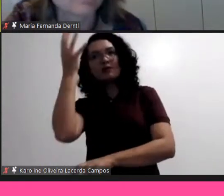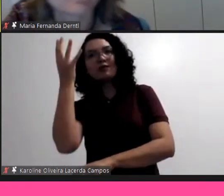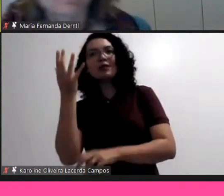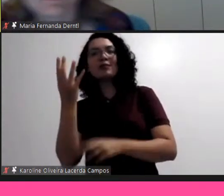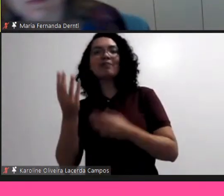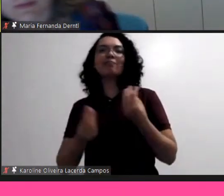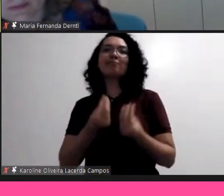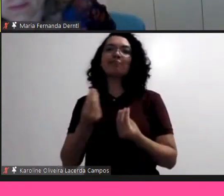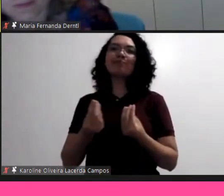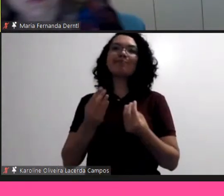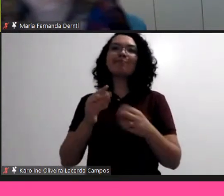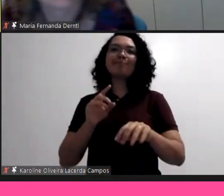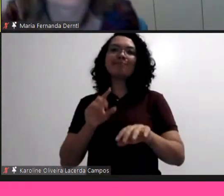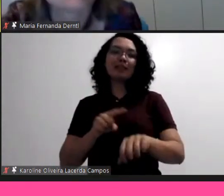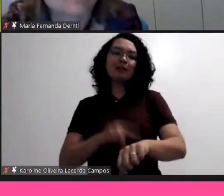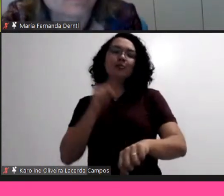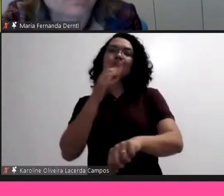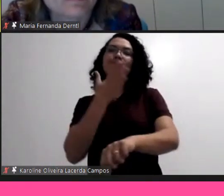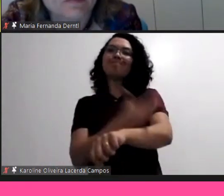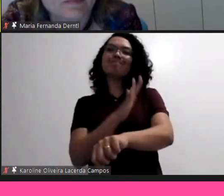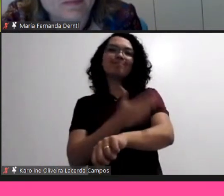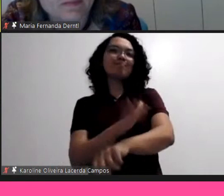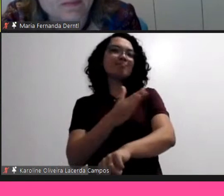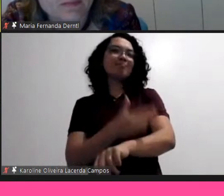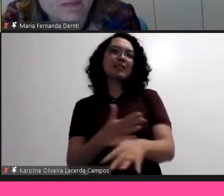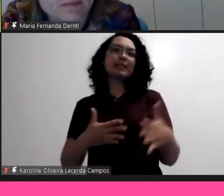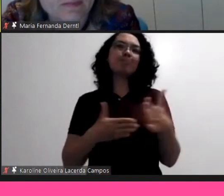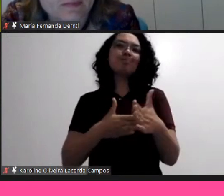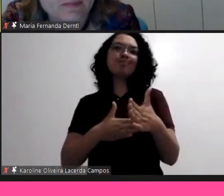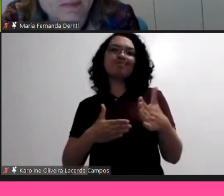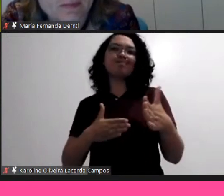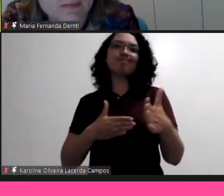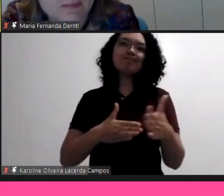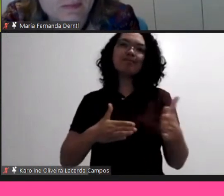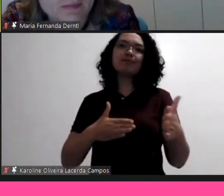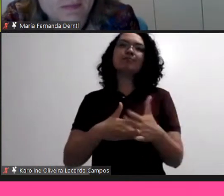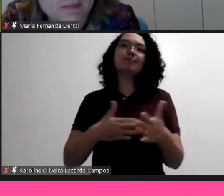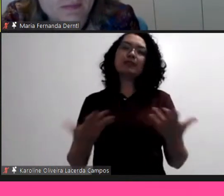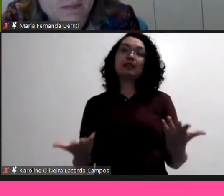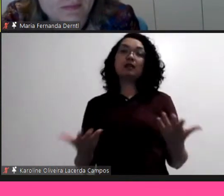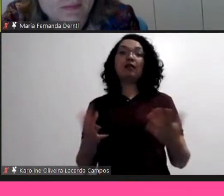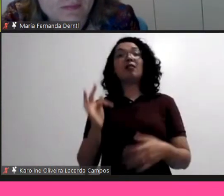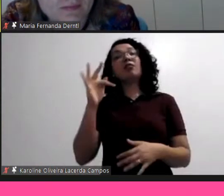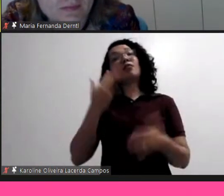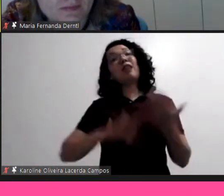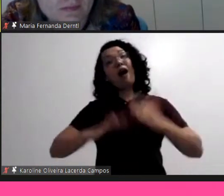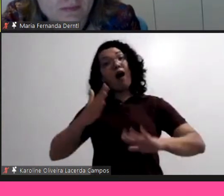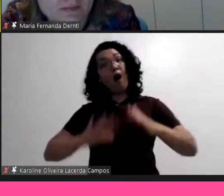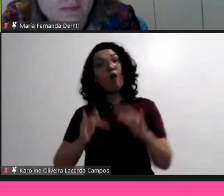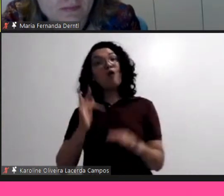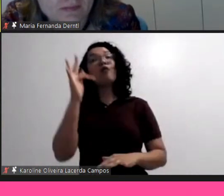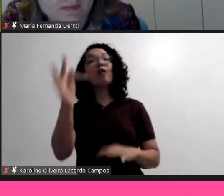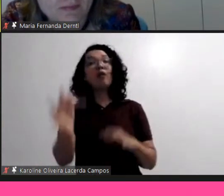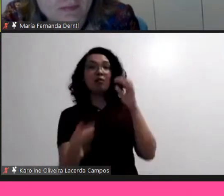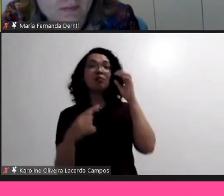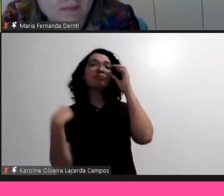think that is still a little bit in the future. I mean, there has been shifts in the country on a political level. I